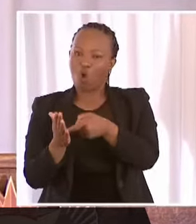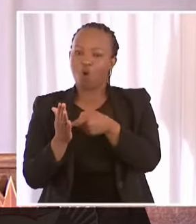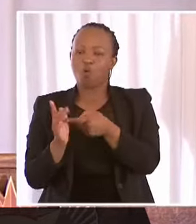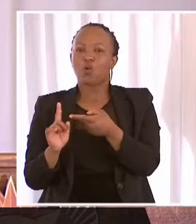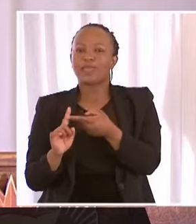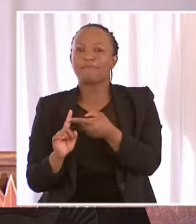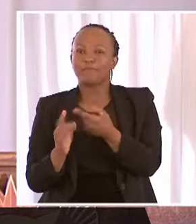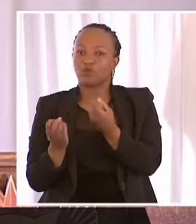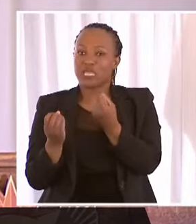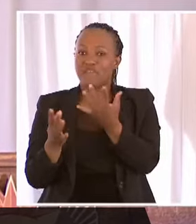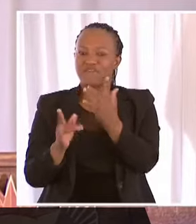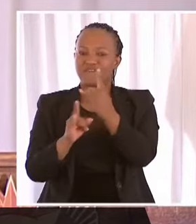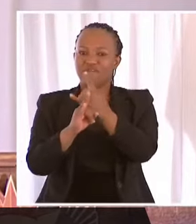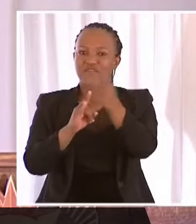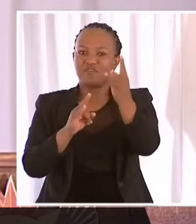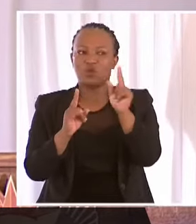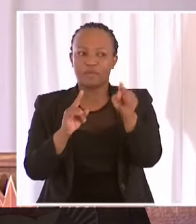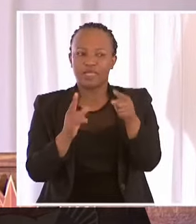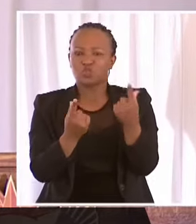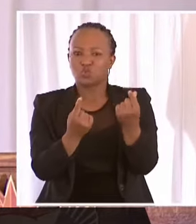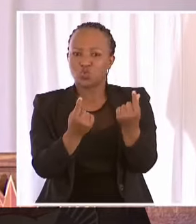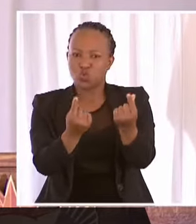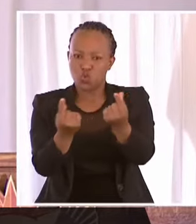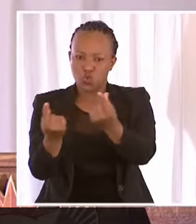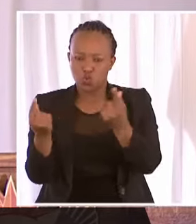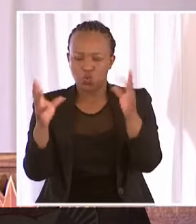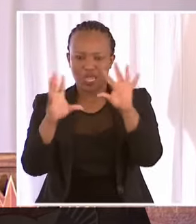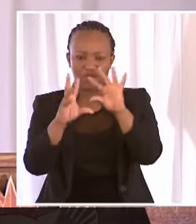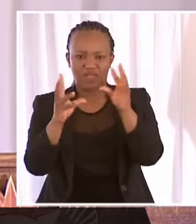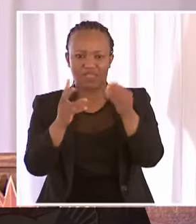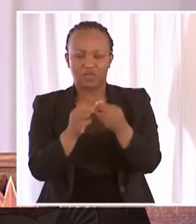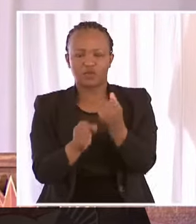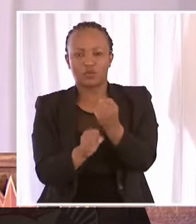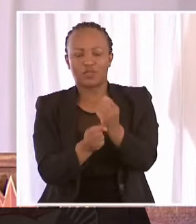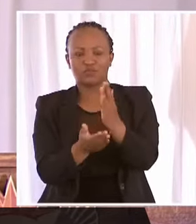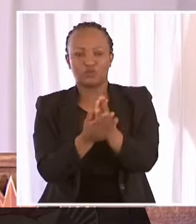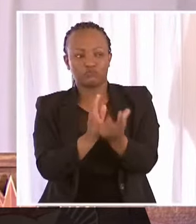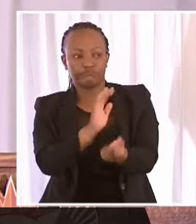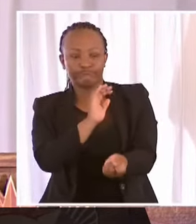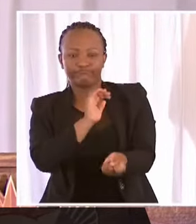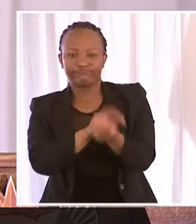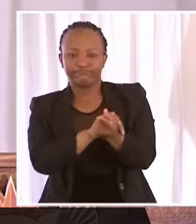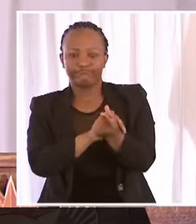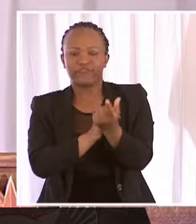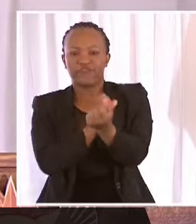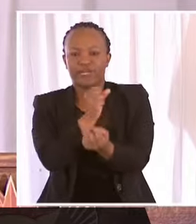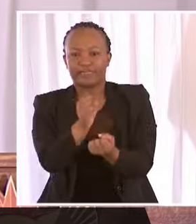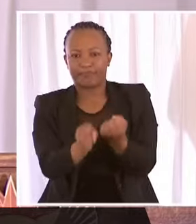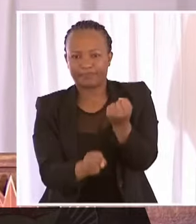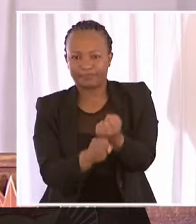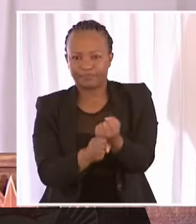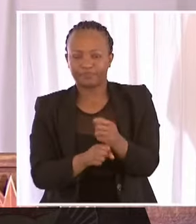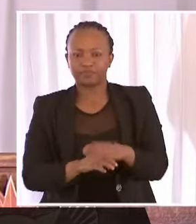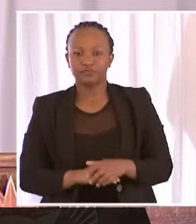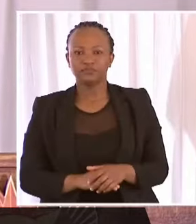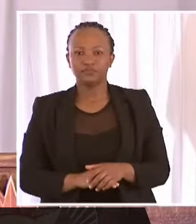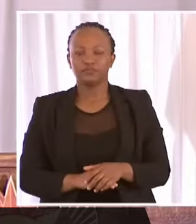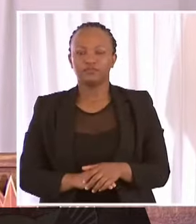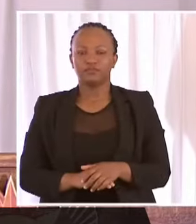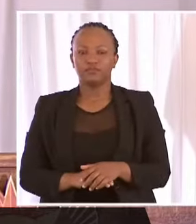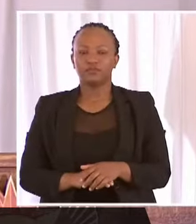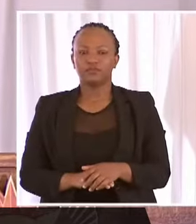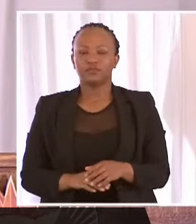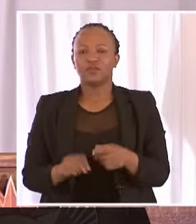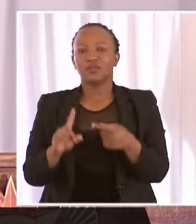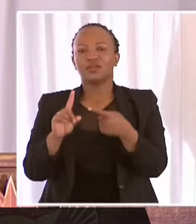And so let's do everything to make sure that that happens. But Aziz had a keen